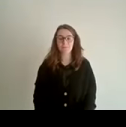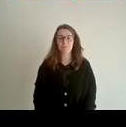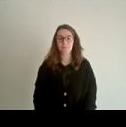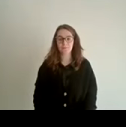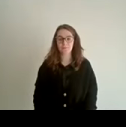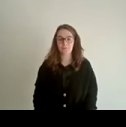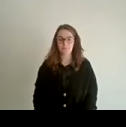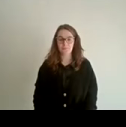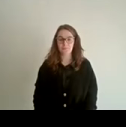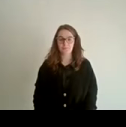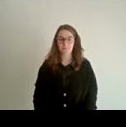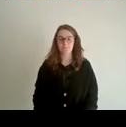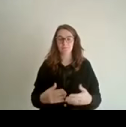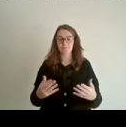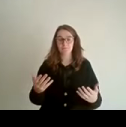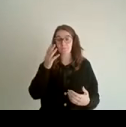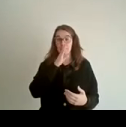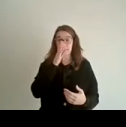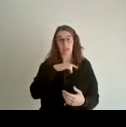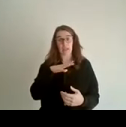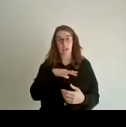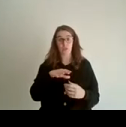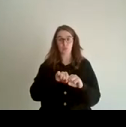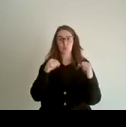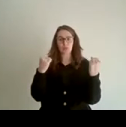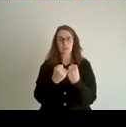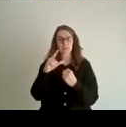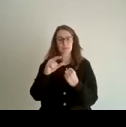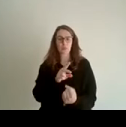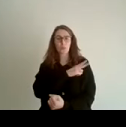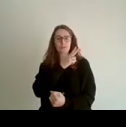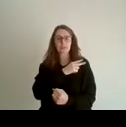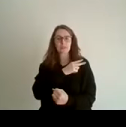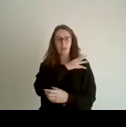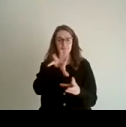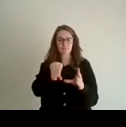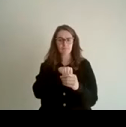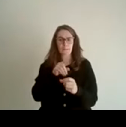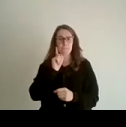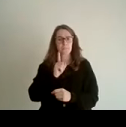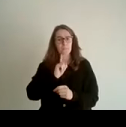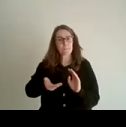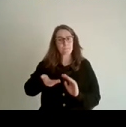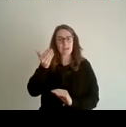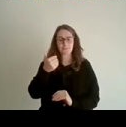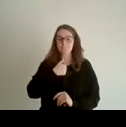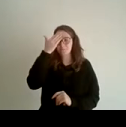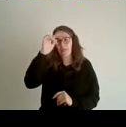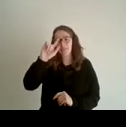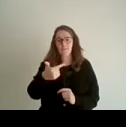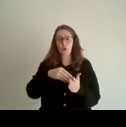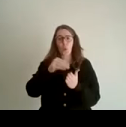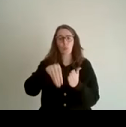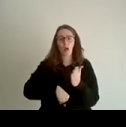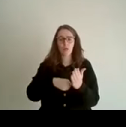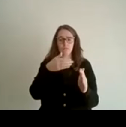To include more women in the academy, the first and best approach, I think, is to hire more women. In that way, we